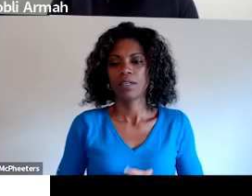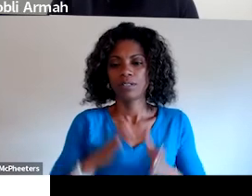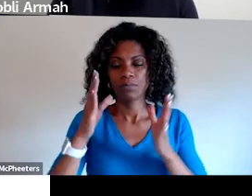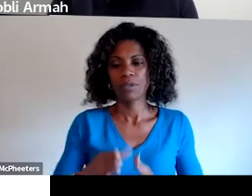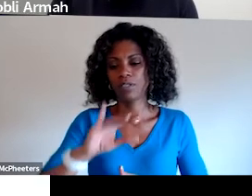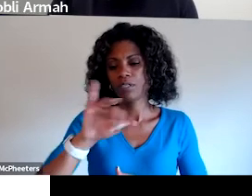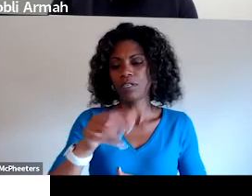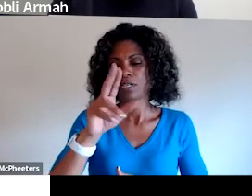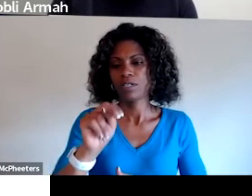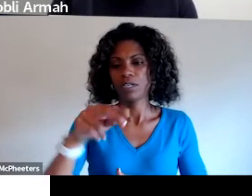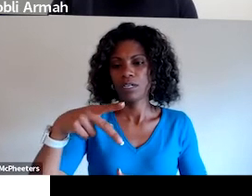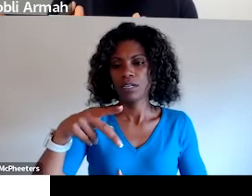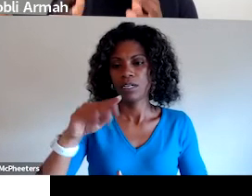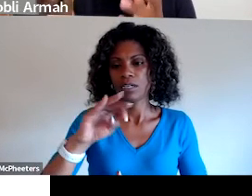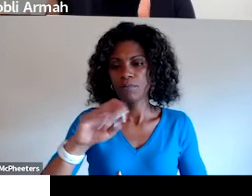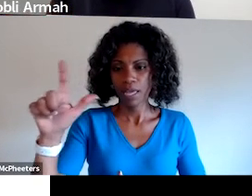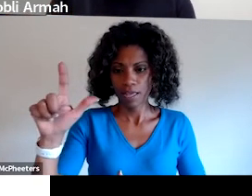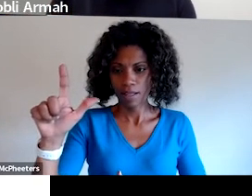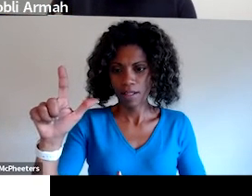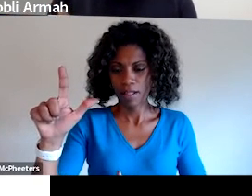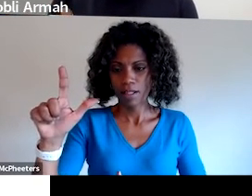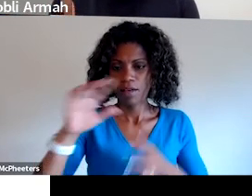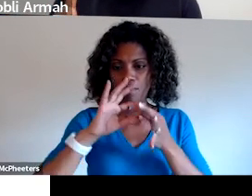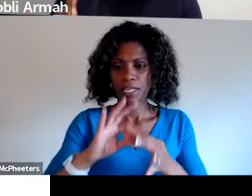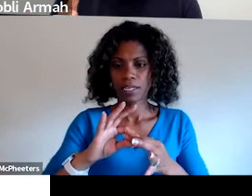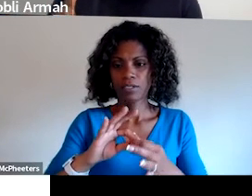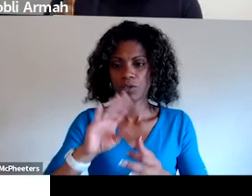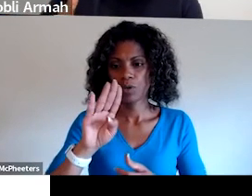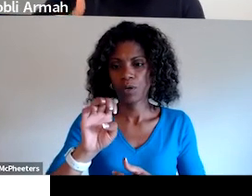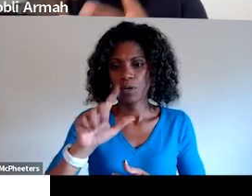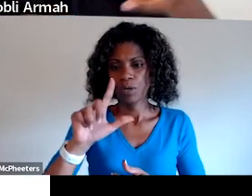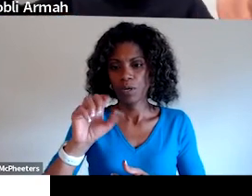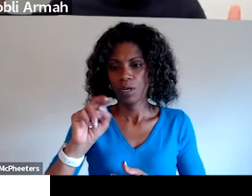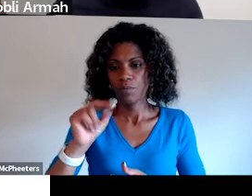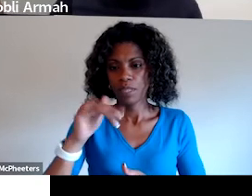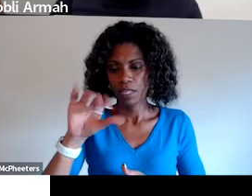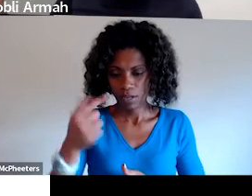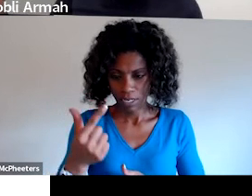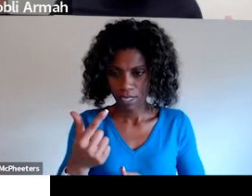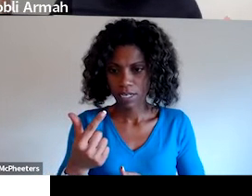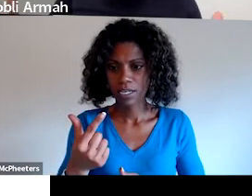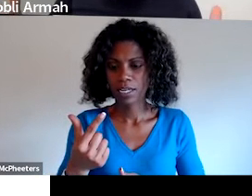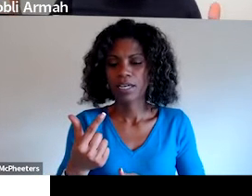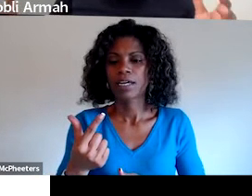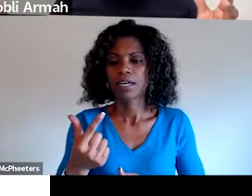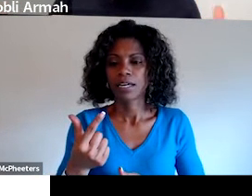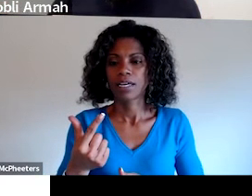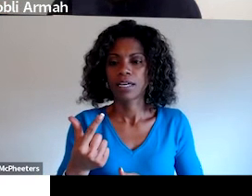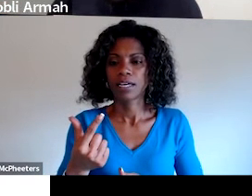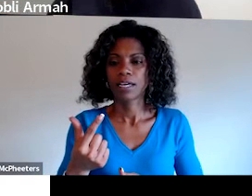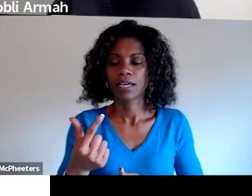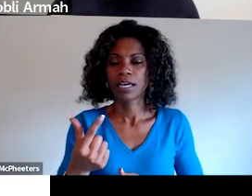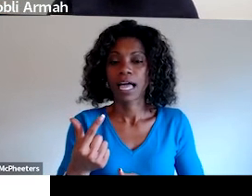framework. John Powell has put out a framework where people are talking about belonging, and I think